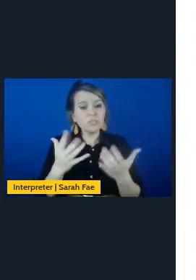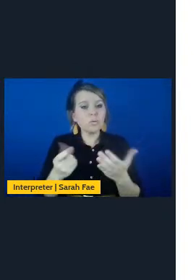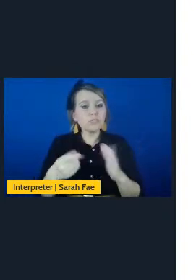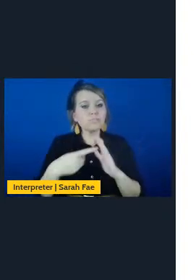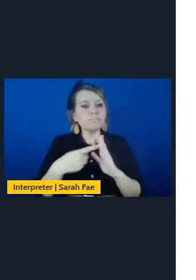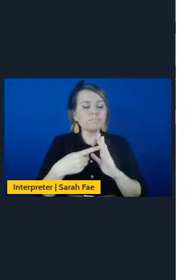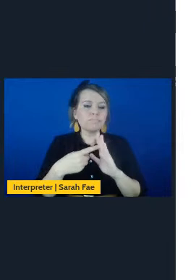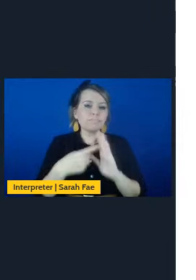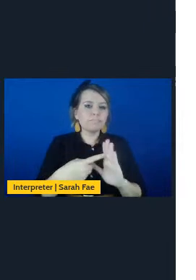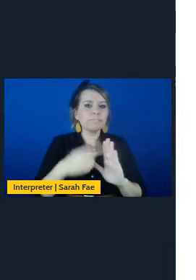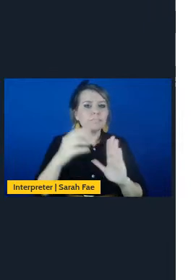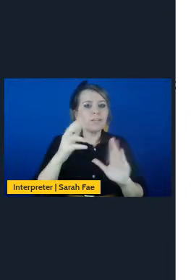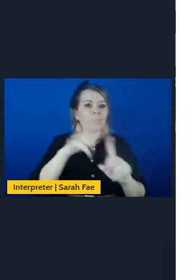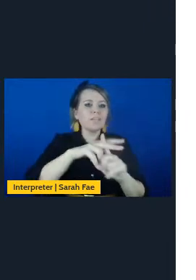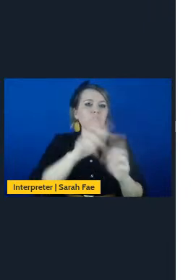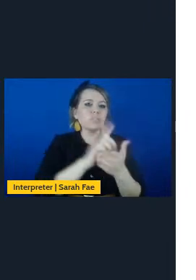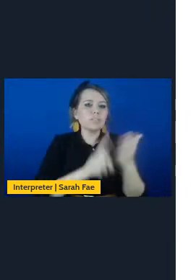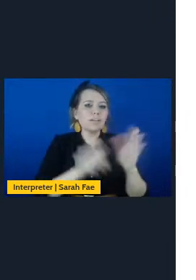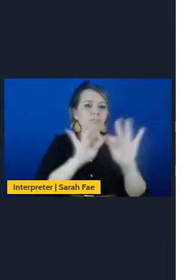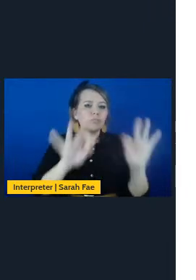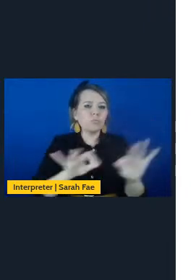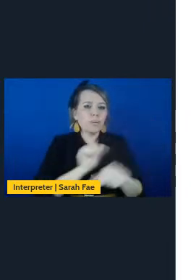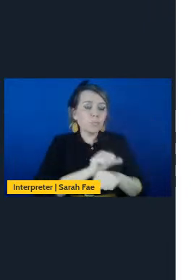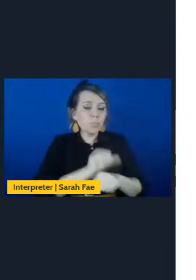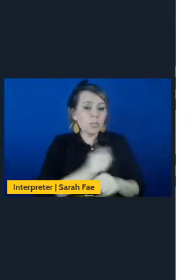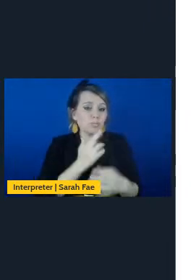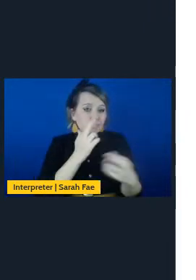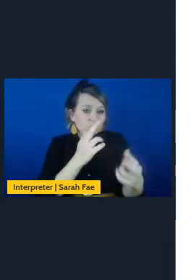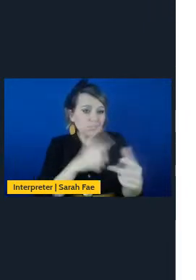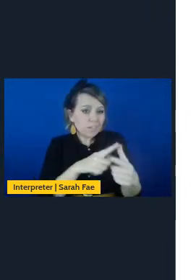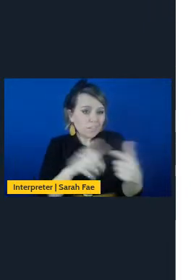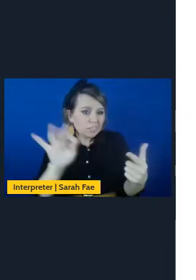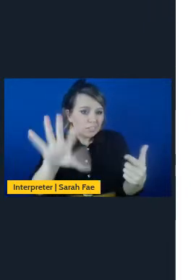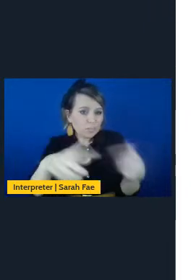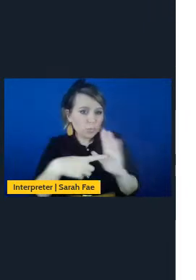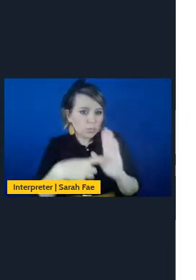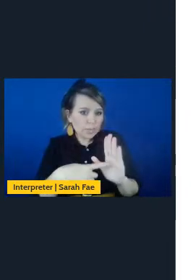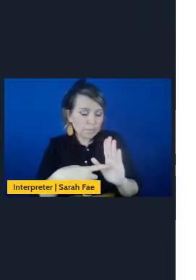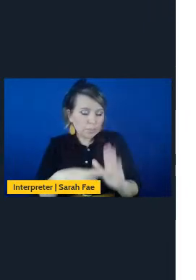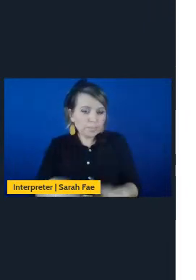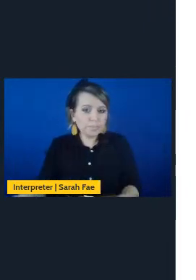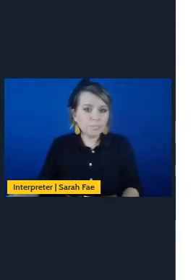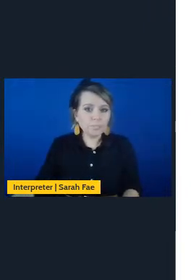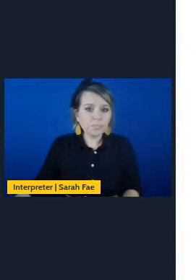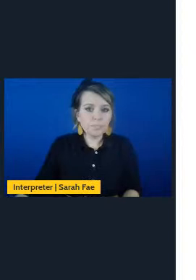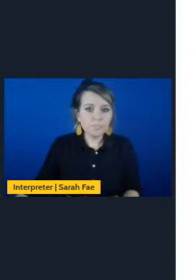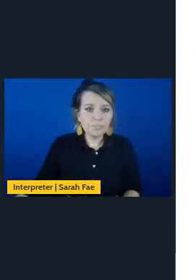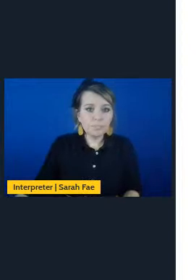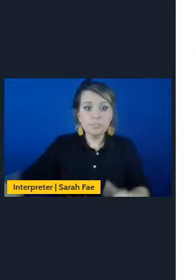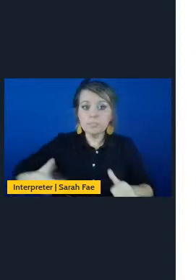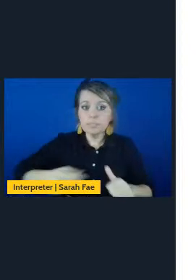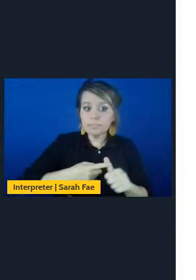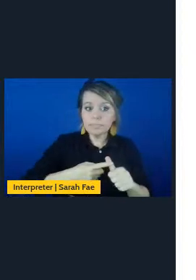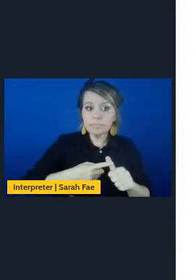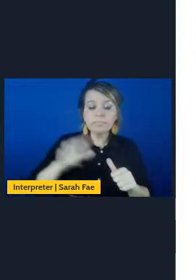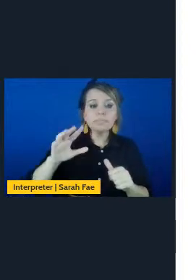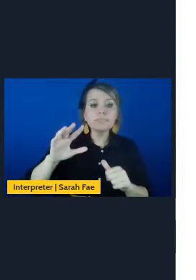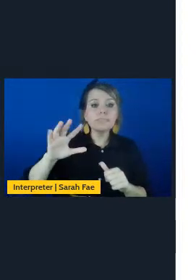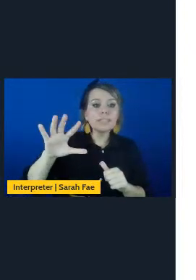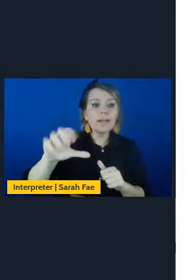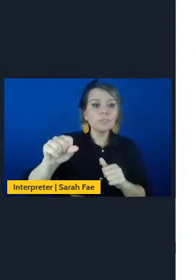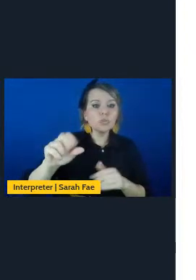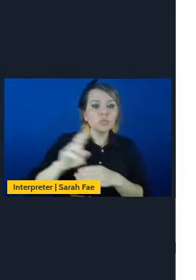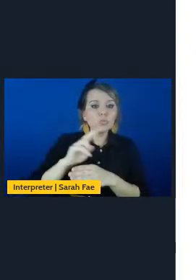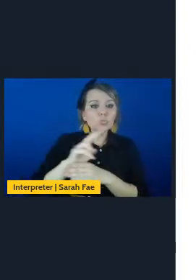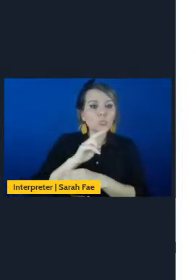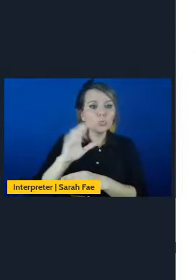framework recommendations, and then give you a little example. So the first step is capture use cases. And that's where I would expect